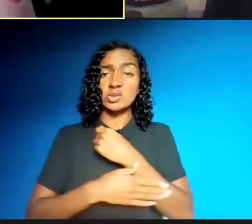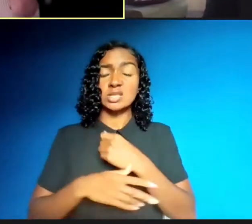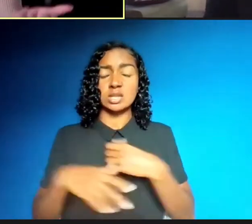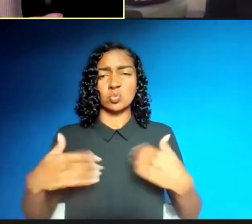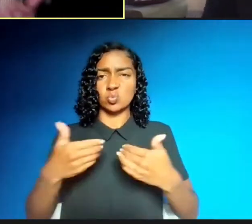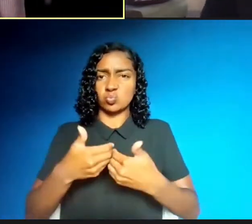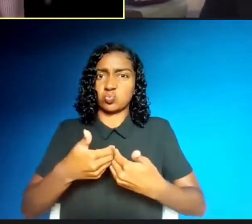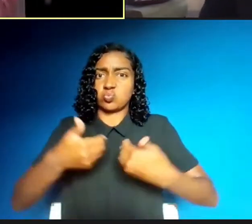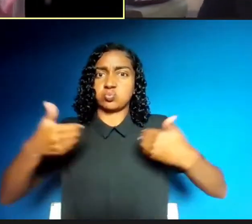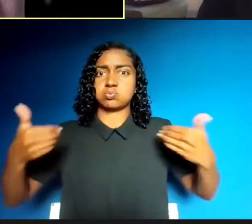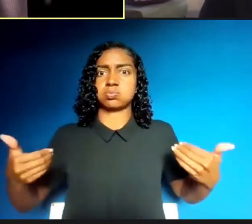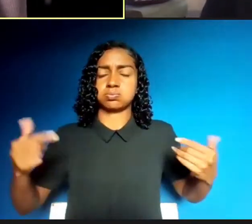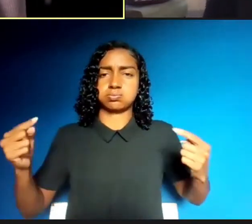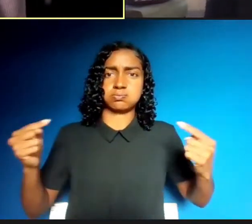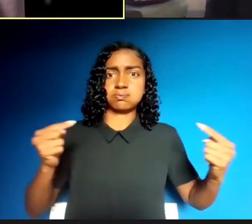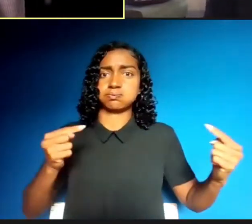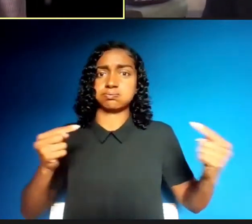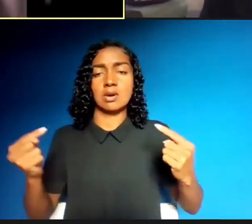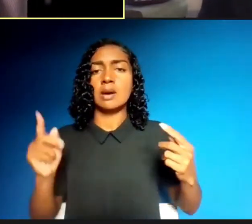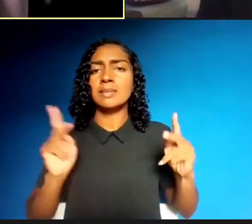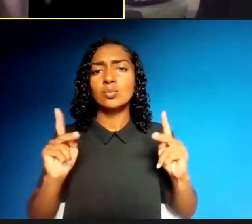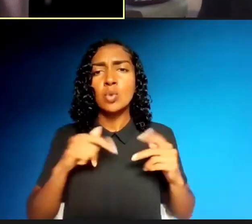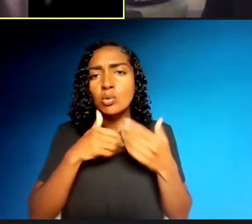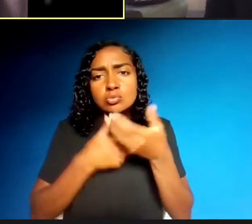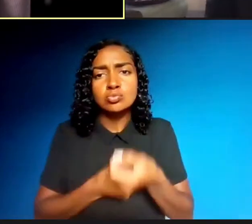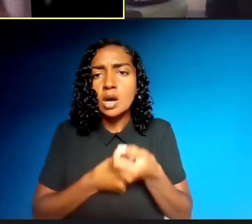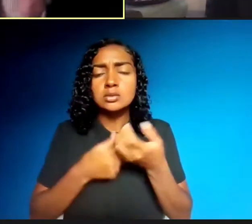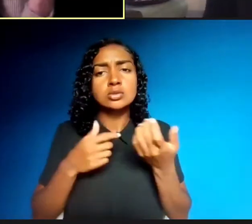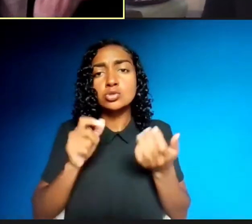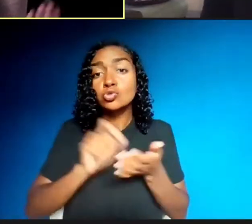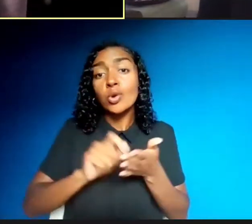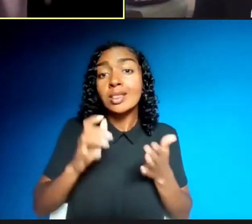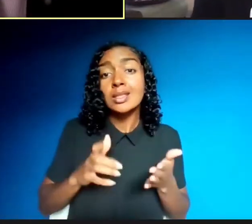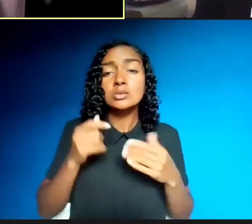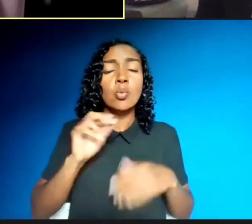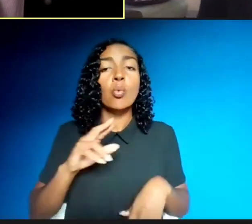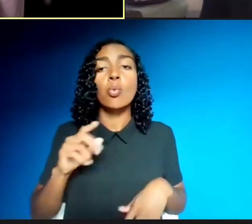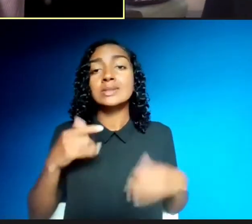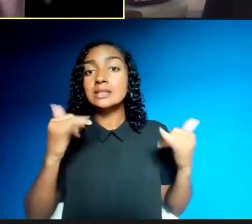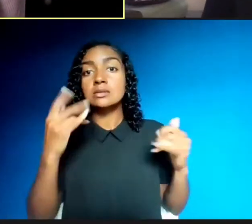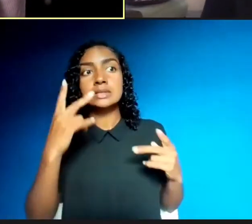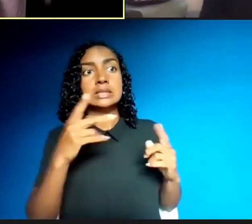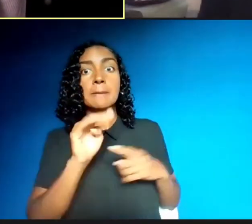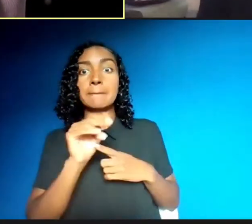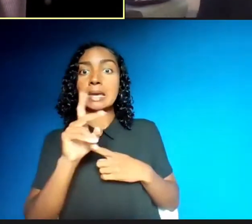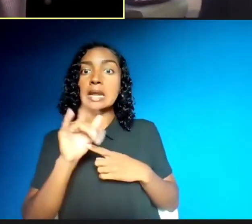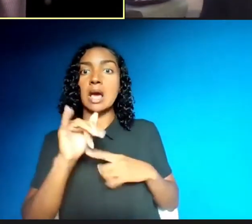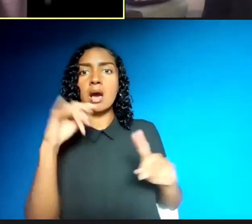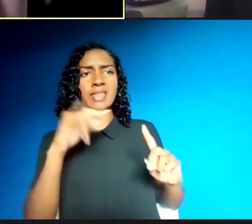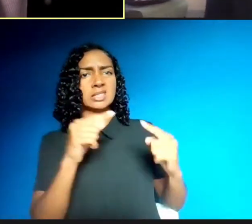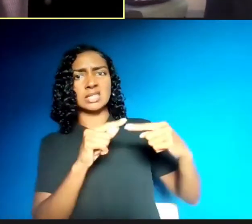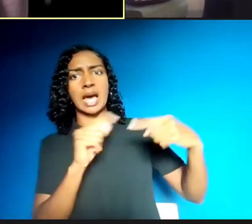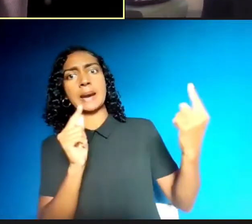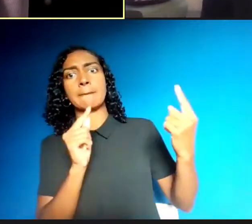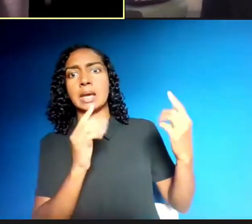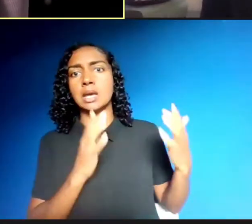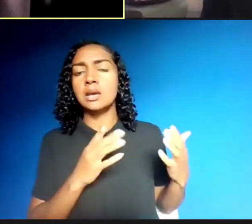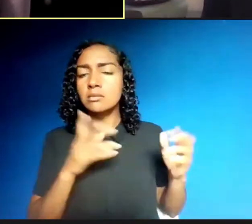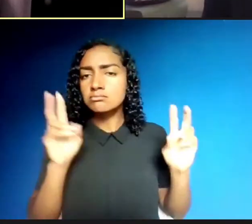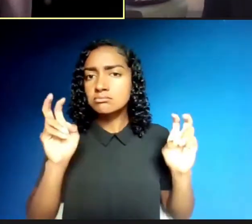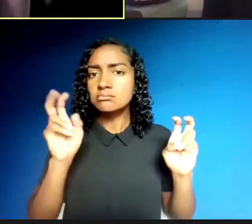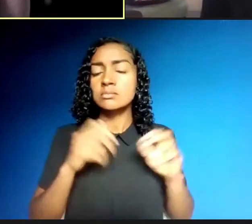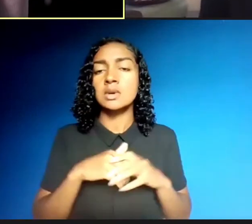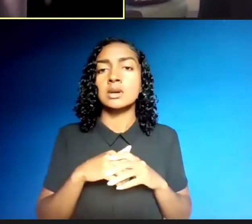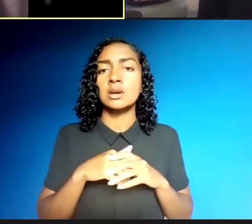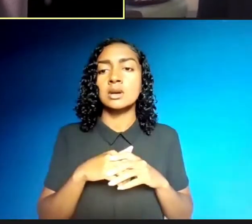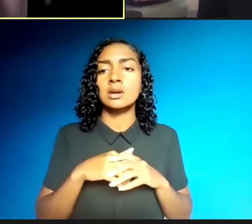people don't trust, like, again, people don't trust journalists, or they still see like the media as the enemy. And so, and also in a way in